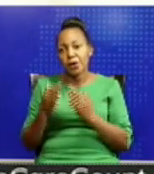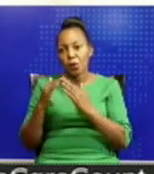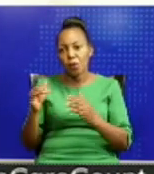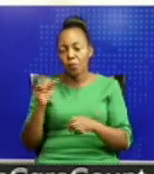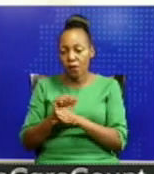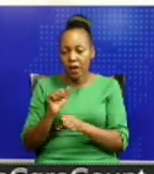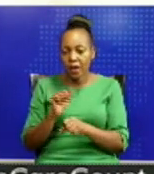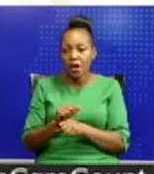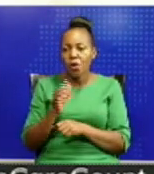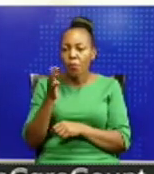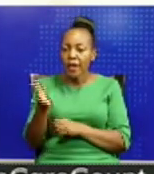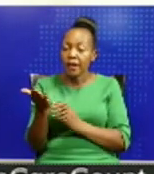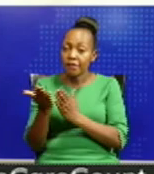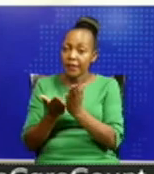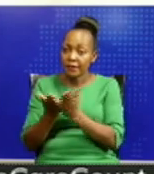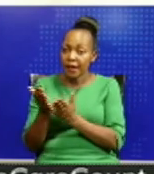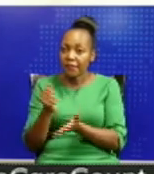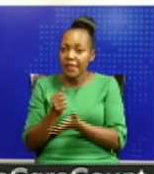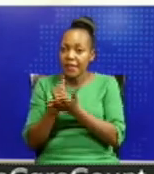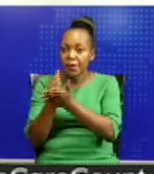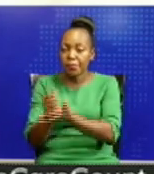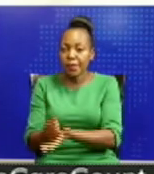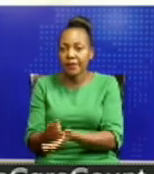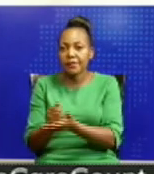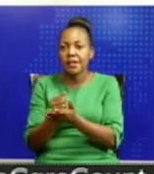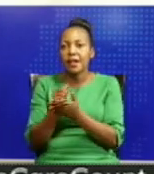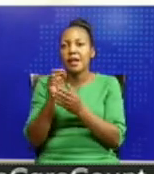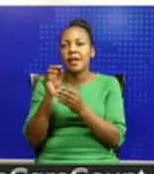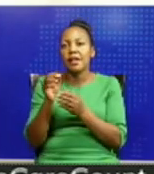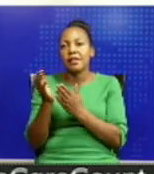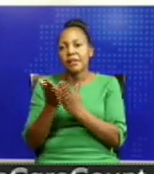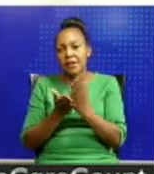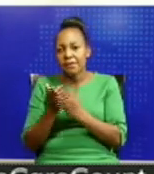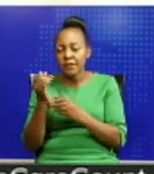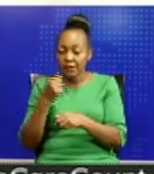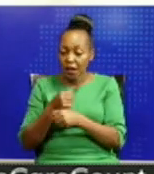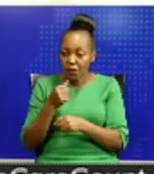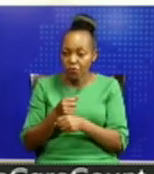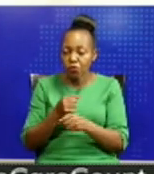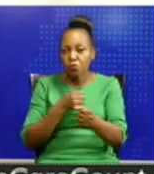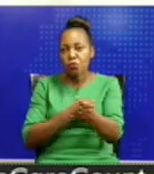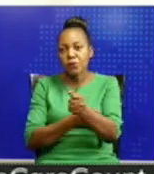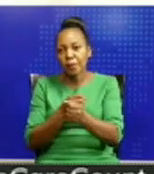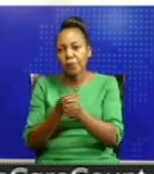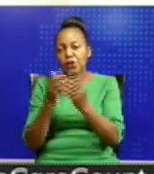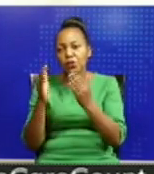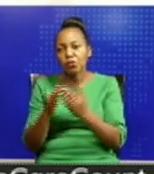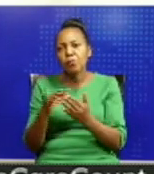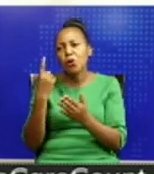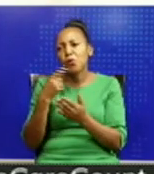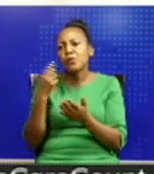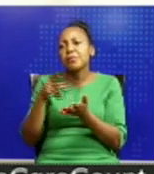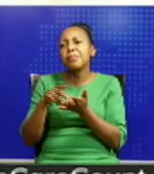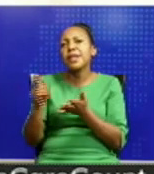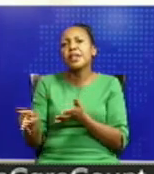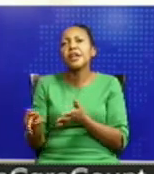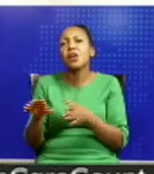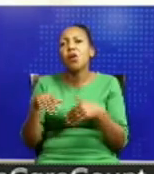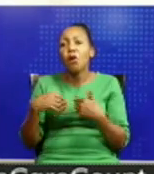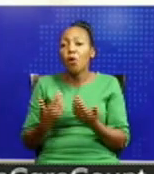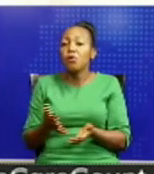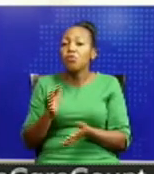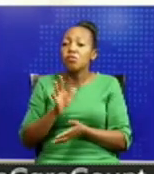those people we call maids or support people at our homes. Who is paying? Are we leaving